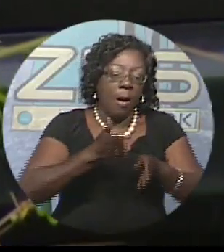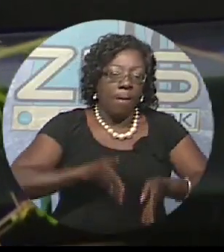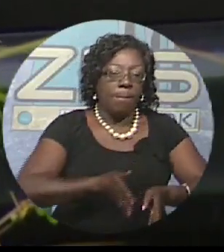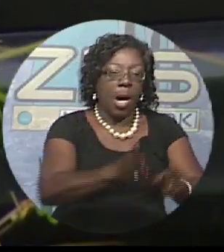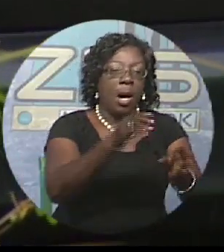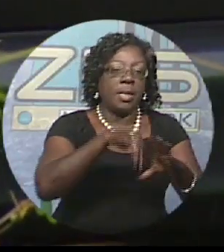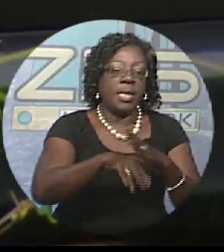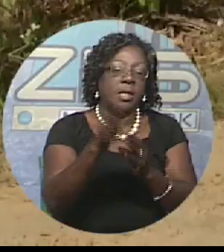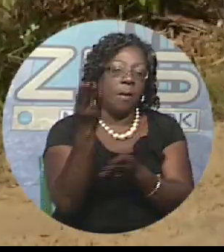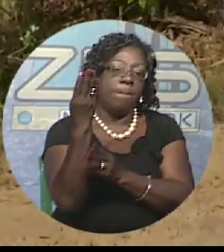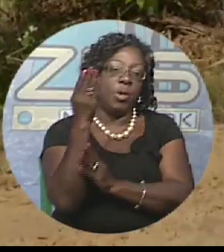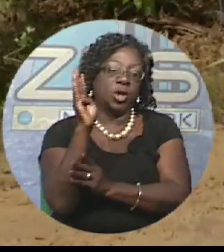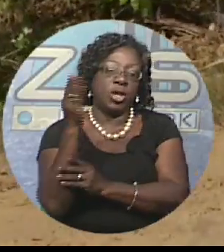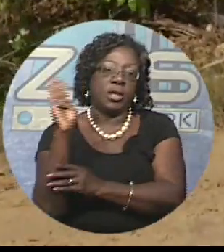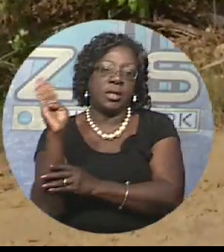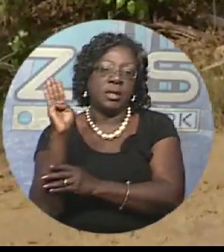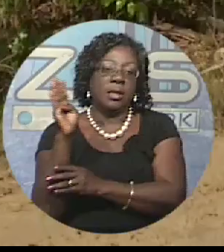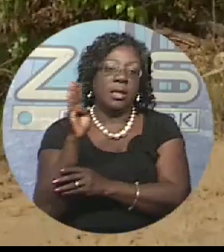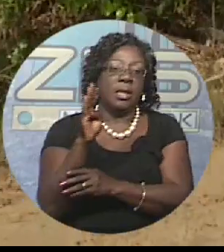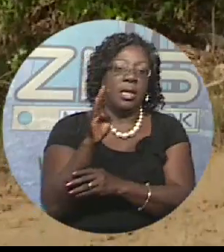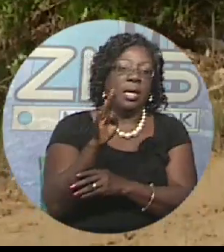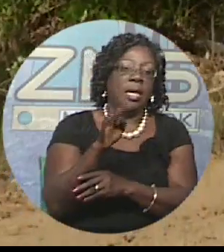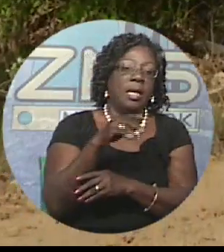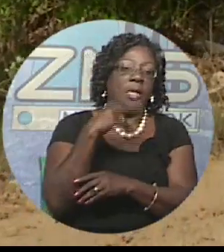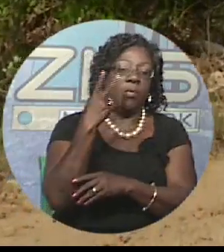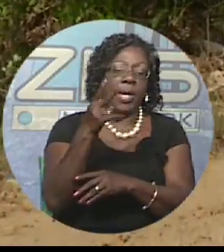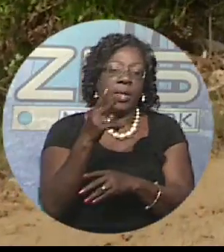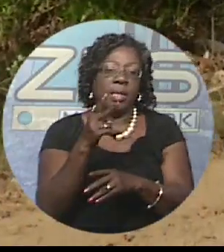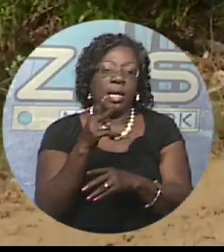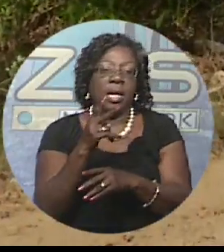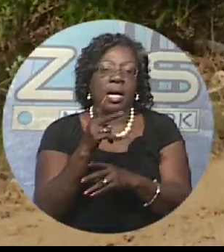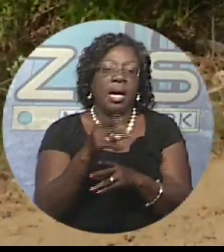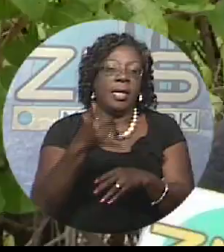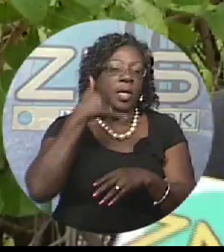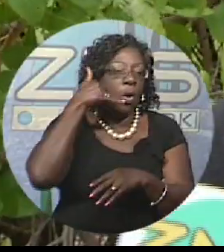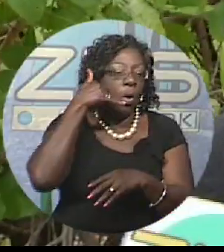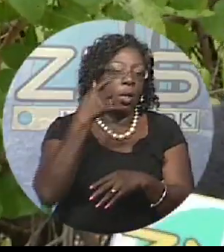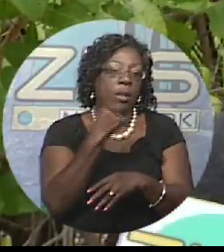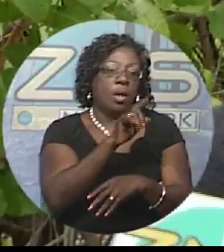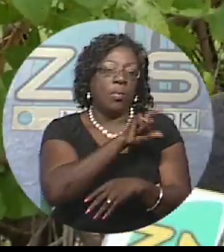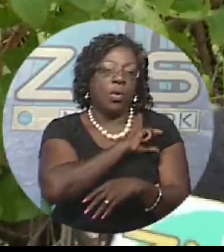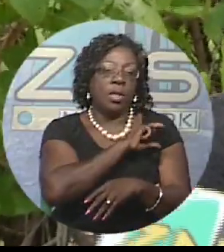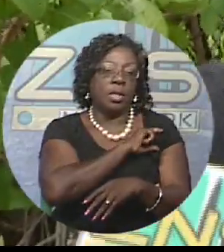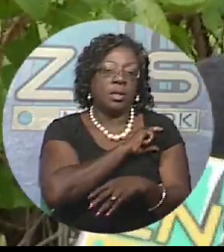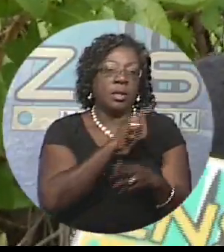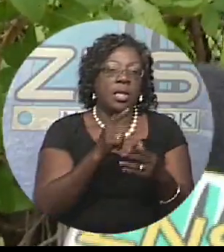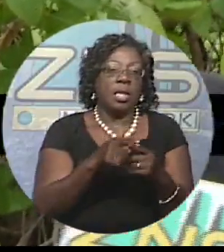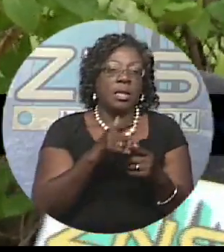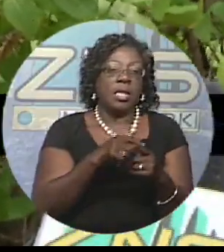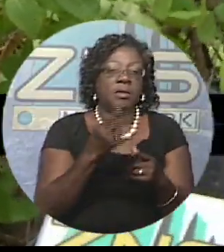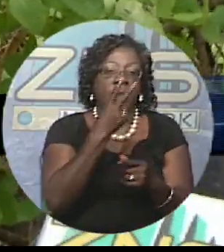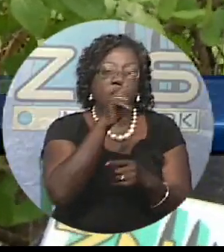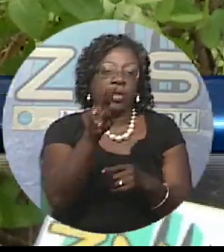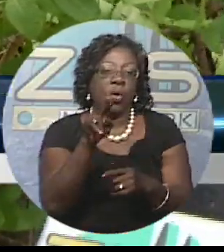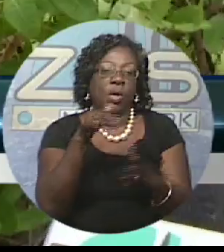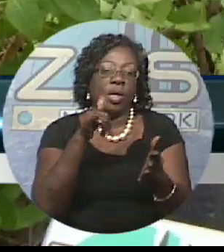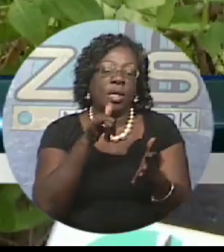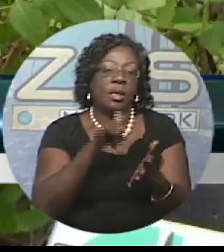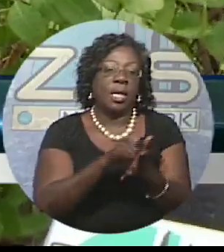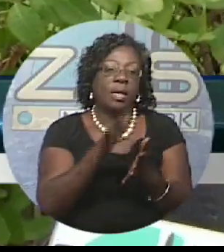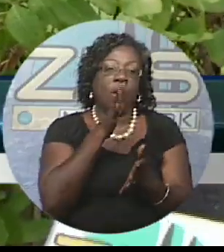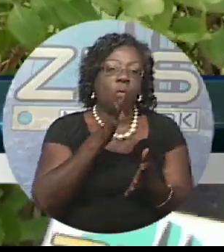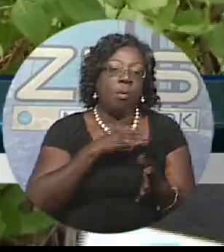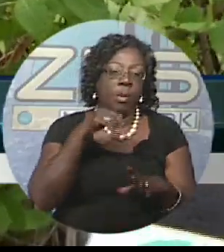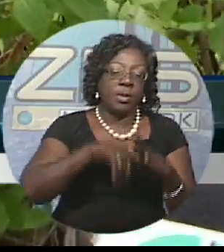curious resident looked into the parked vehicle after returning from a visit to a nearby relative. And that's when I noticed the lady was in the car,